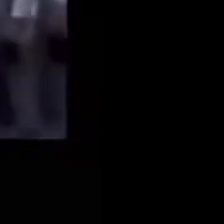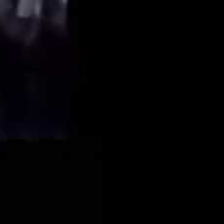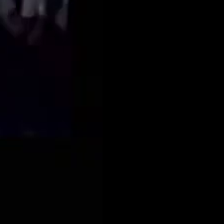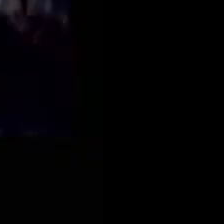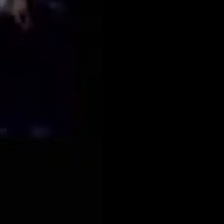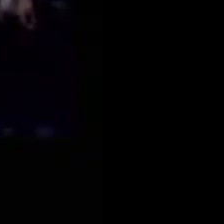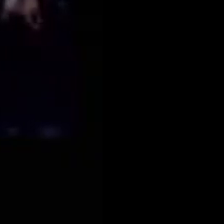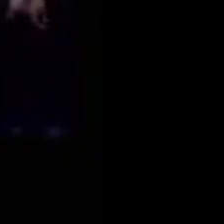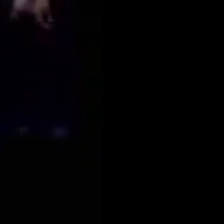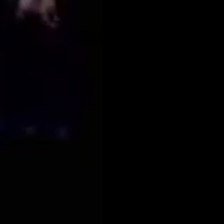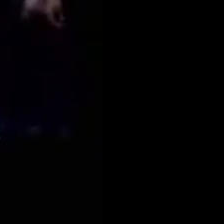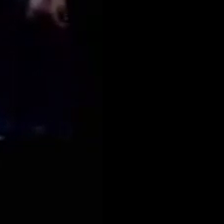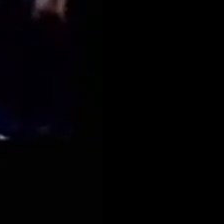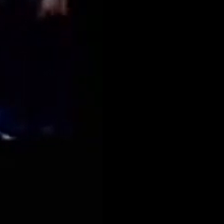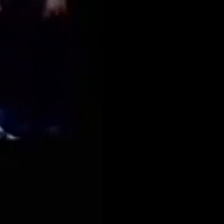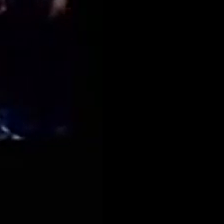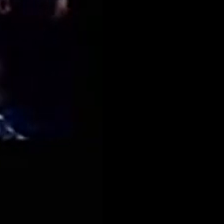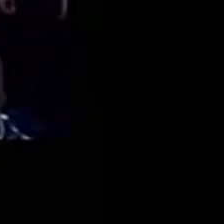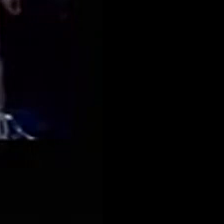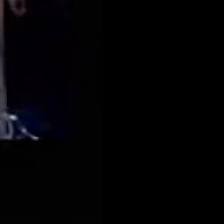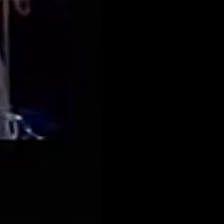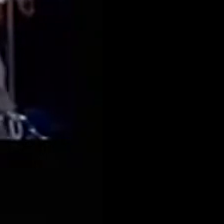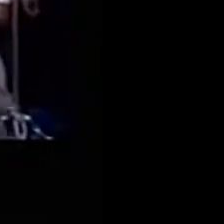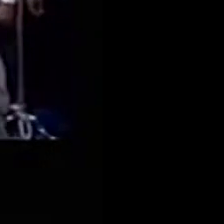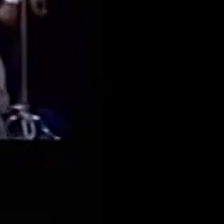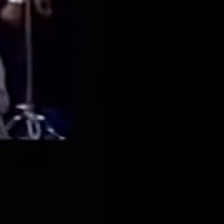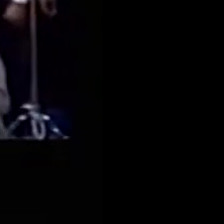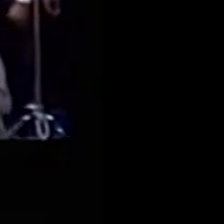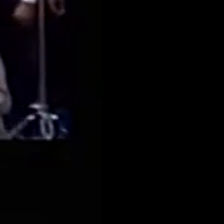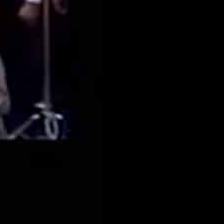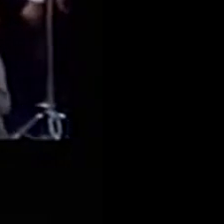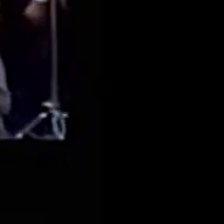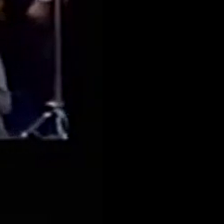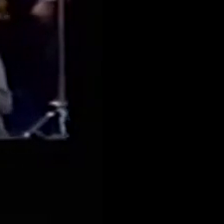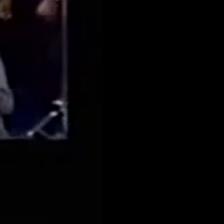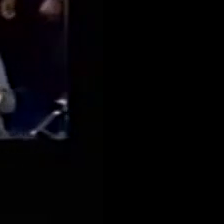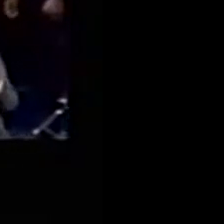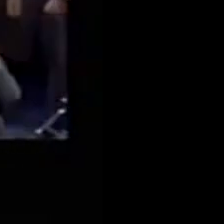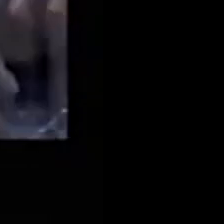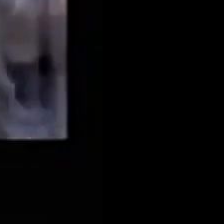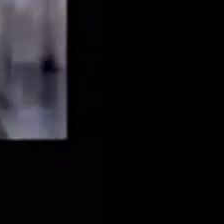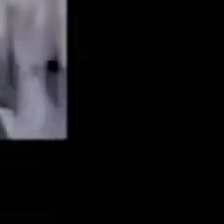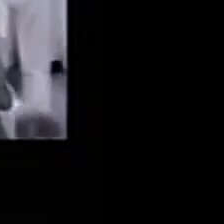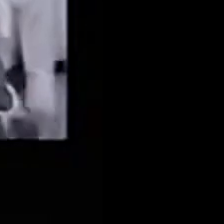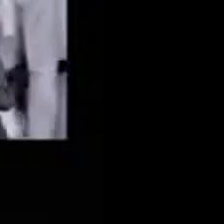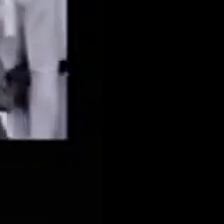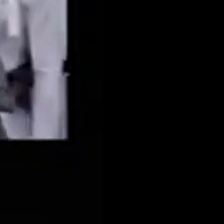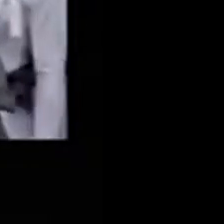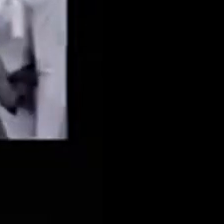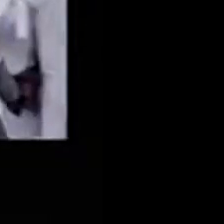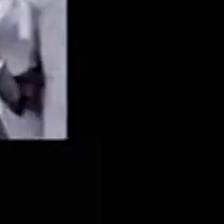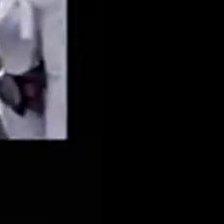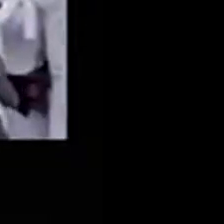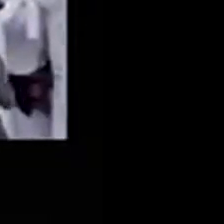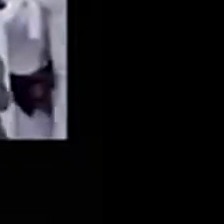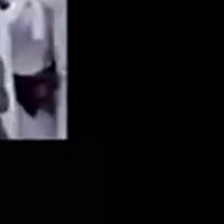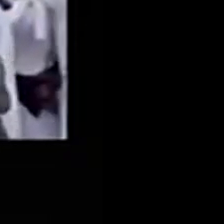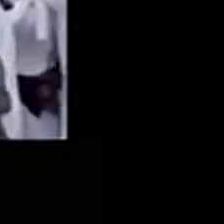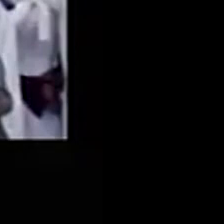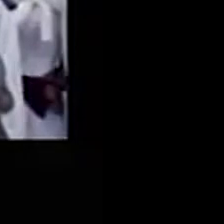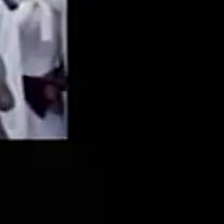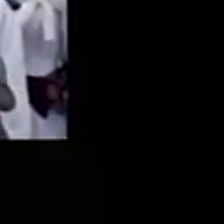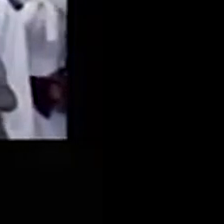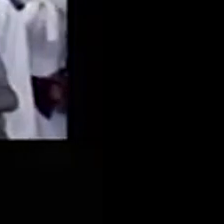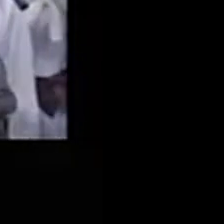Jesus came and loved me, took my sins to Calvary. He has made a way for